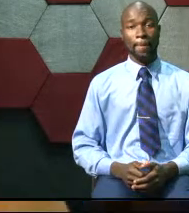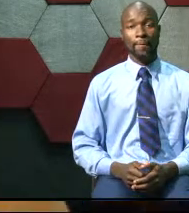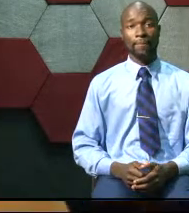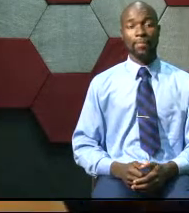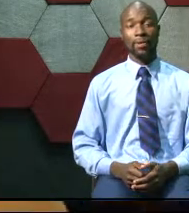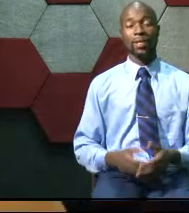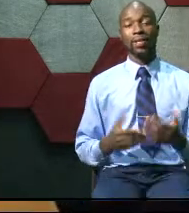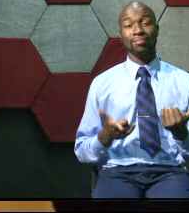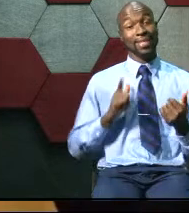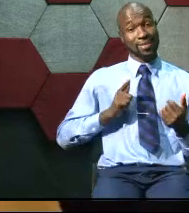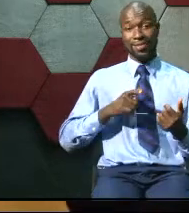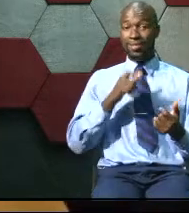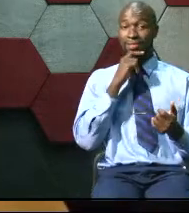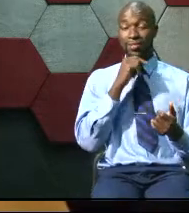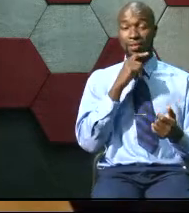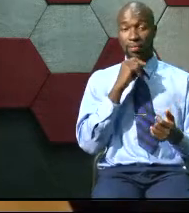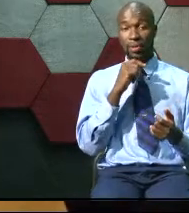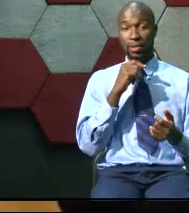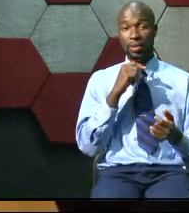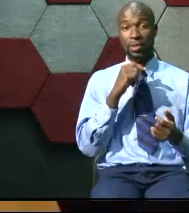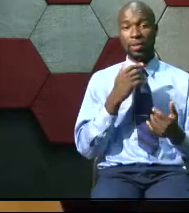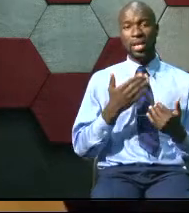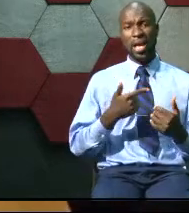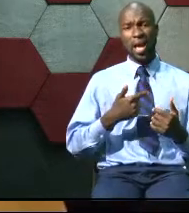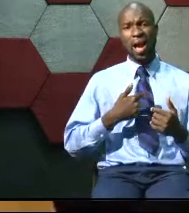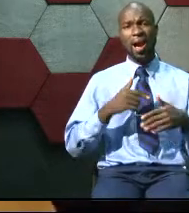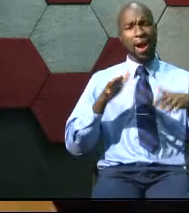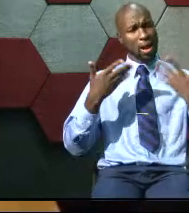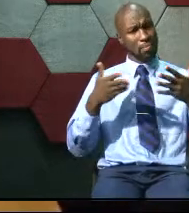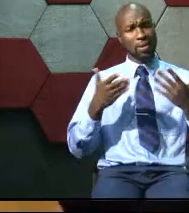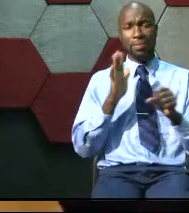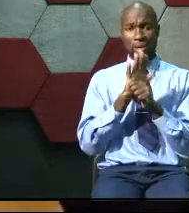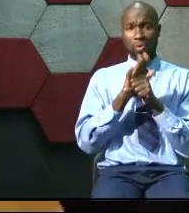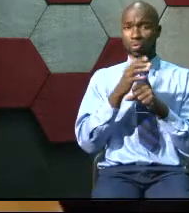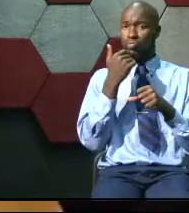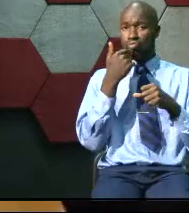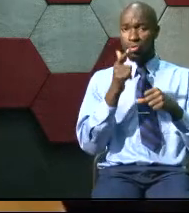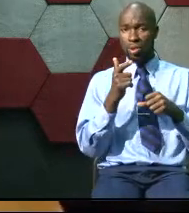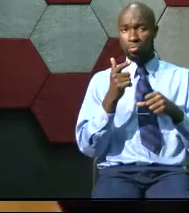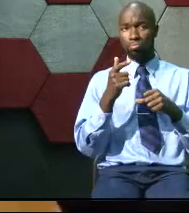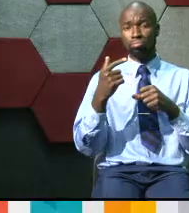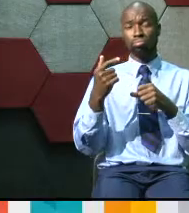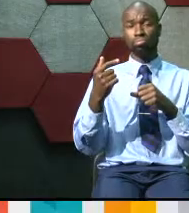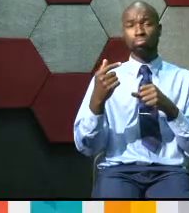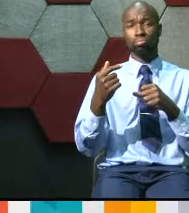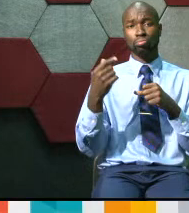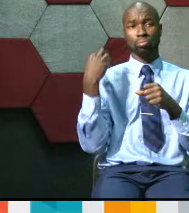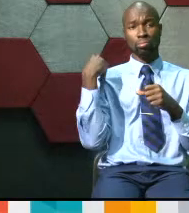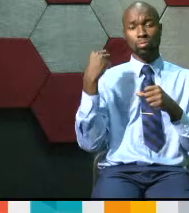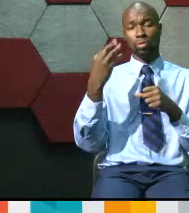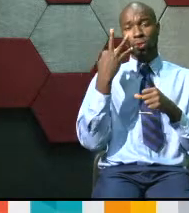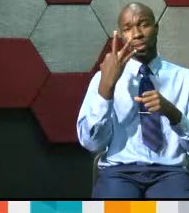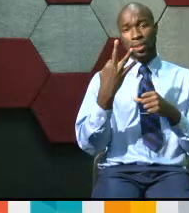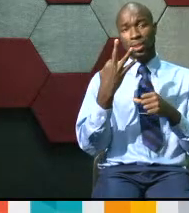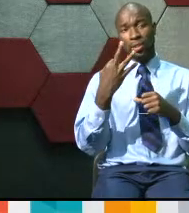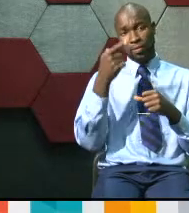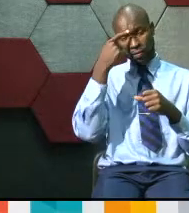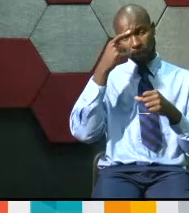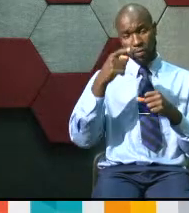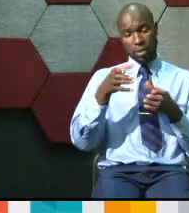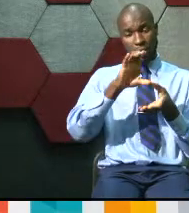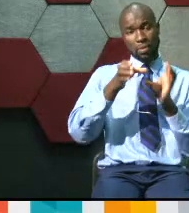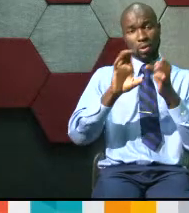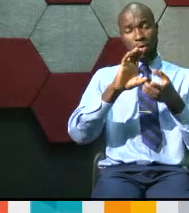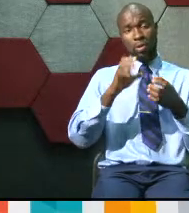So, ladies and gentlemen, I'm delighted to announce that the second runners-up for the chemical, physical, and mathematical sciences